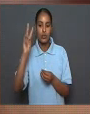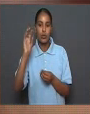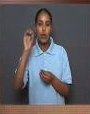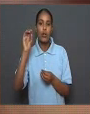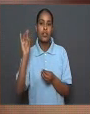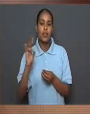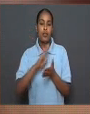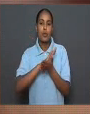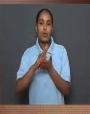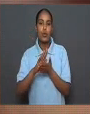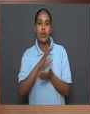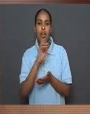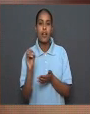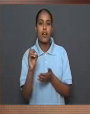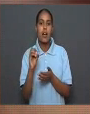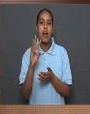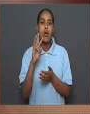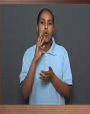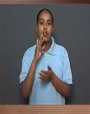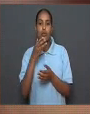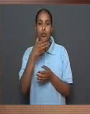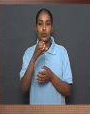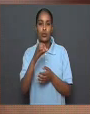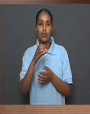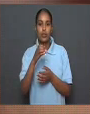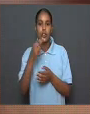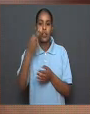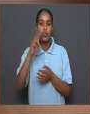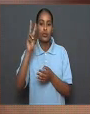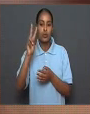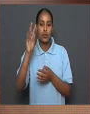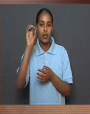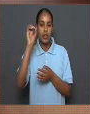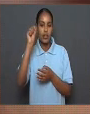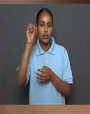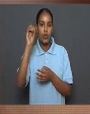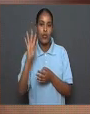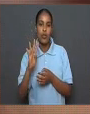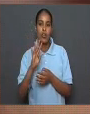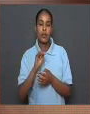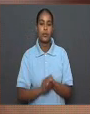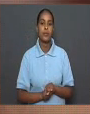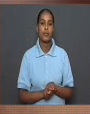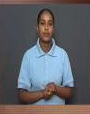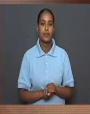a pure and aqueous solution of sulfuric acid.